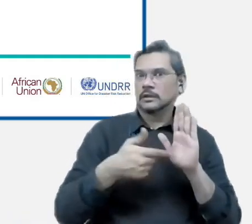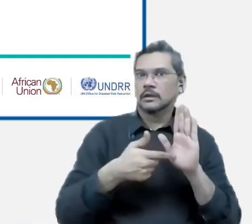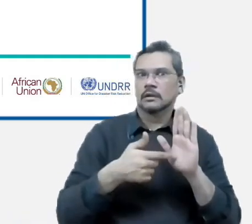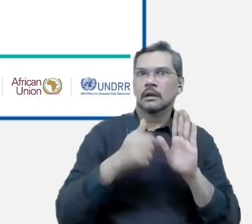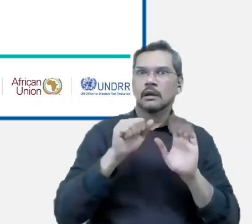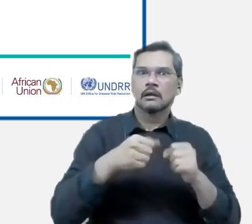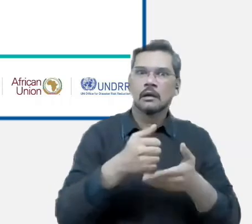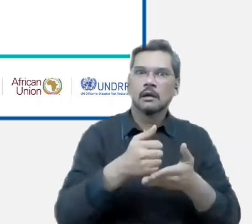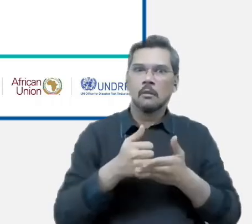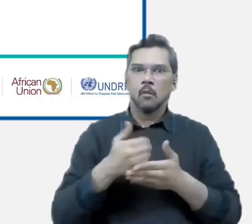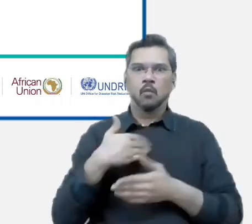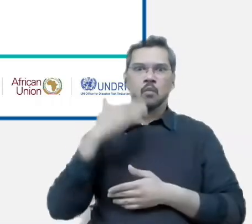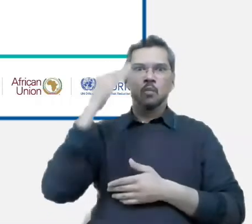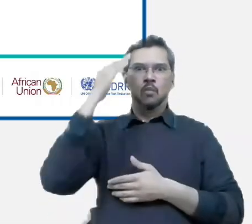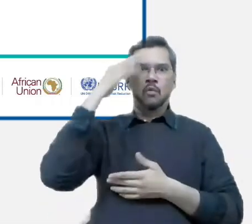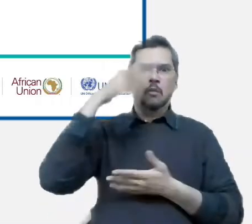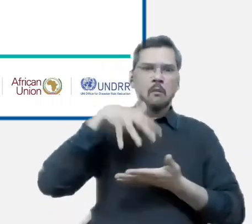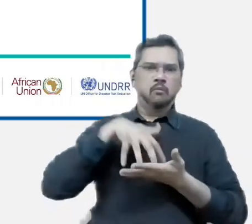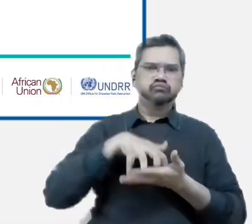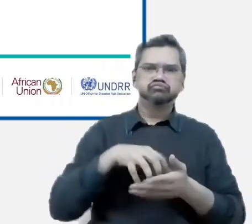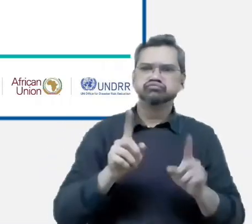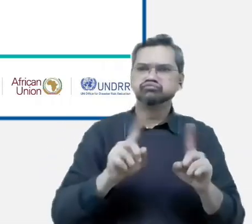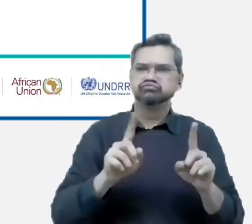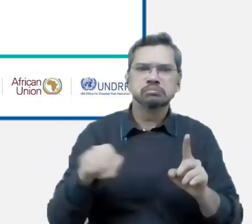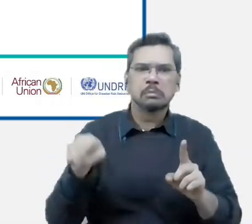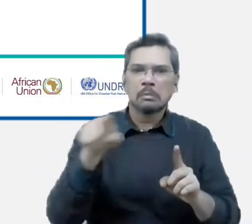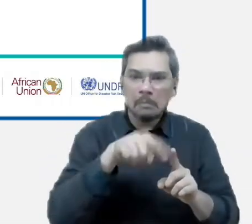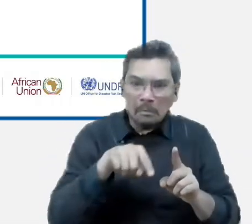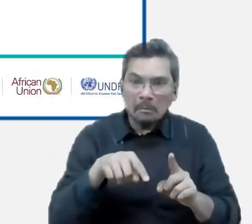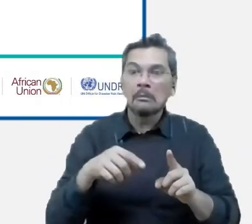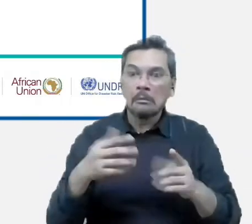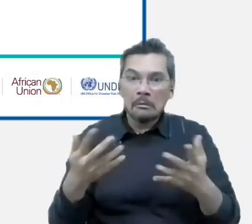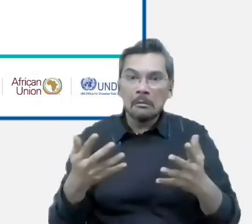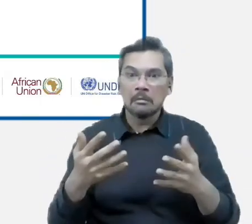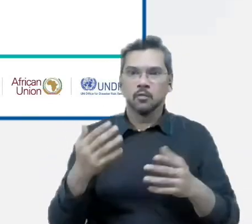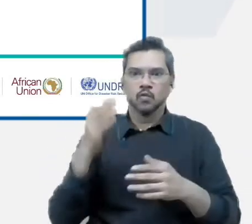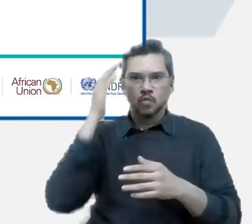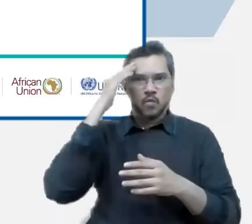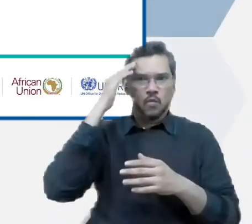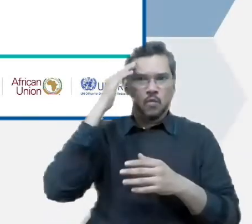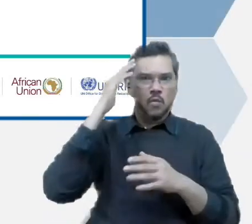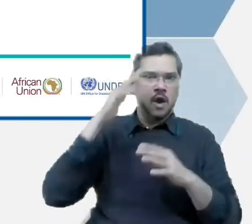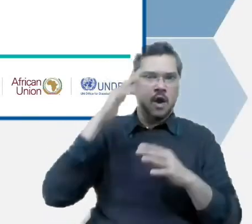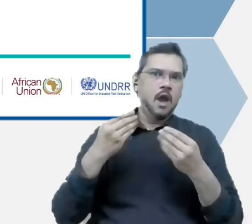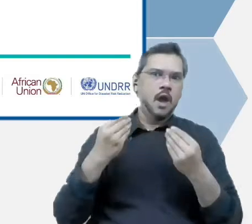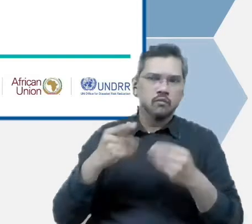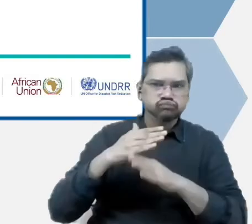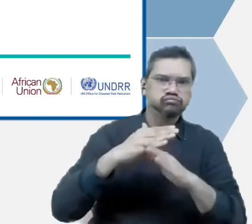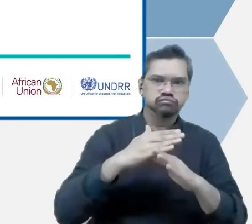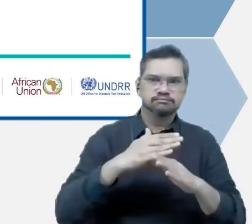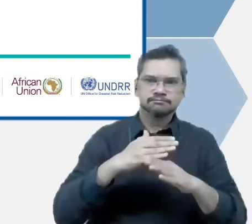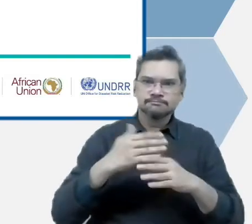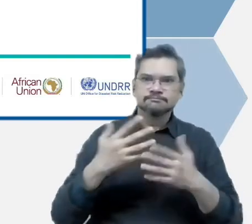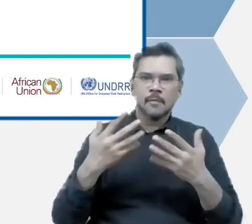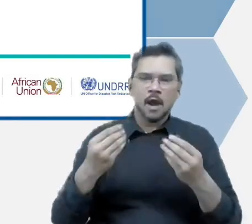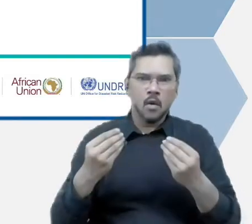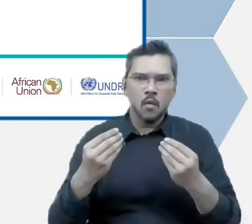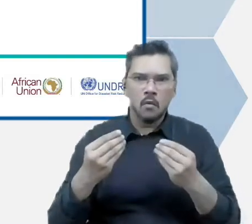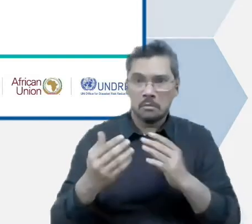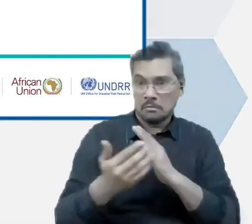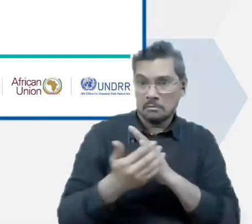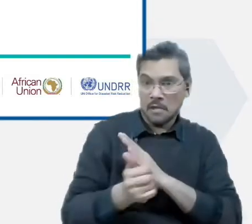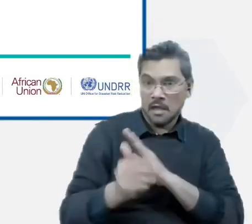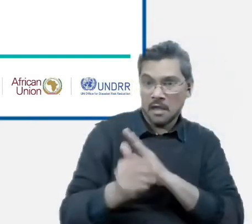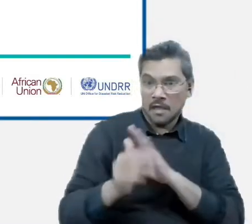coping capacities, we are not able to provide quite precise information with full understandings